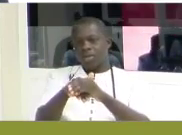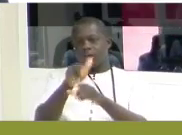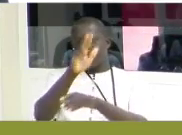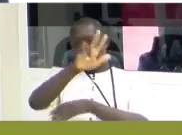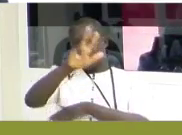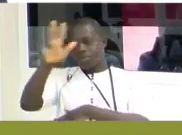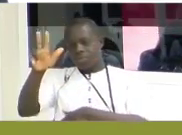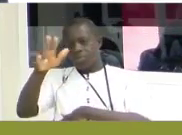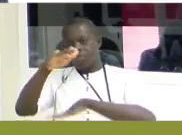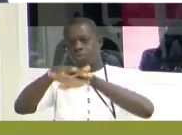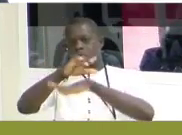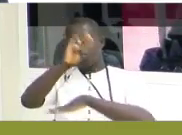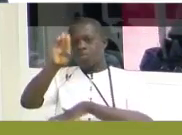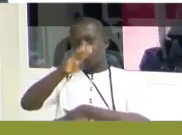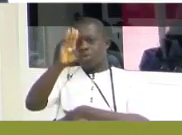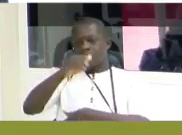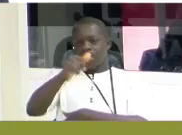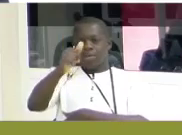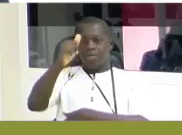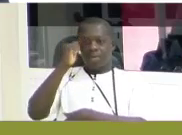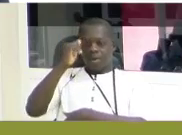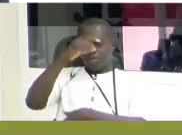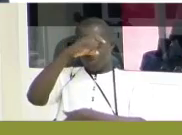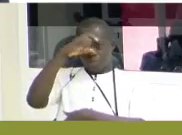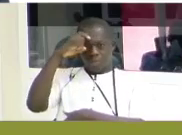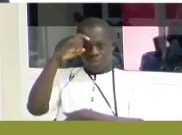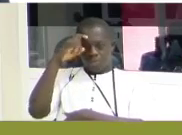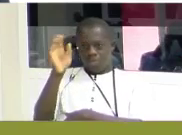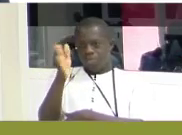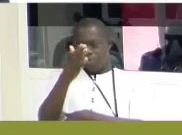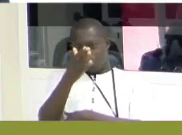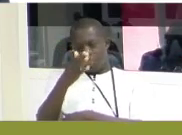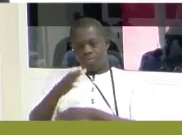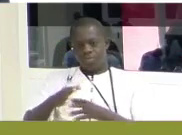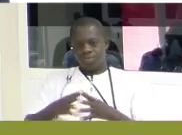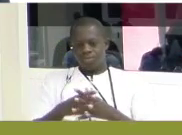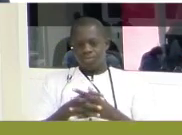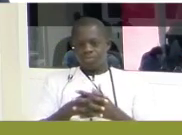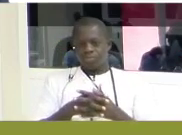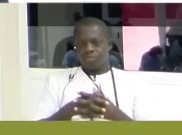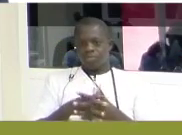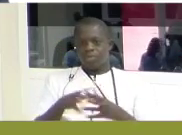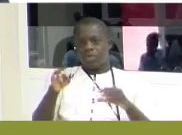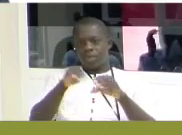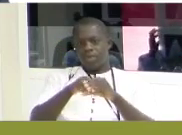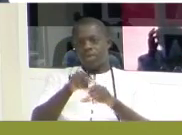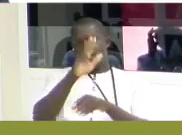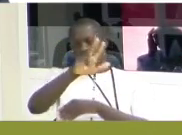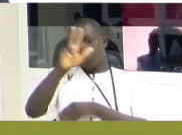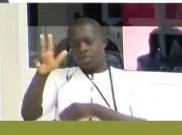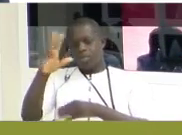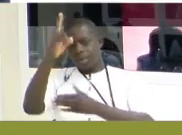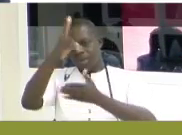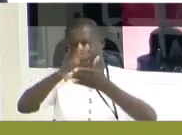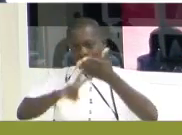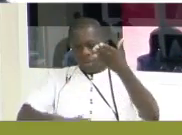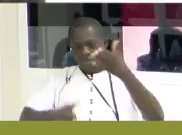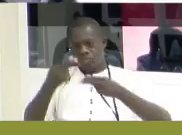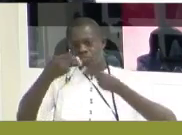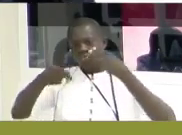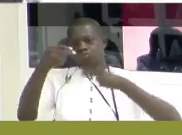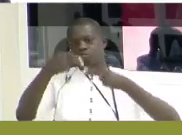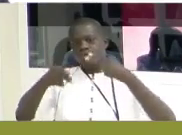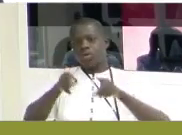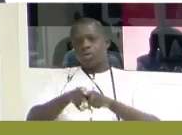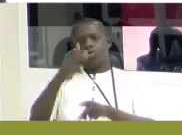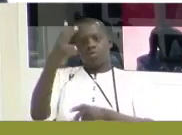Monday when I report back to the work. So I logged onto the website and I read the stories. Like the stories were